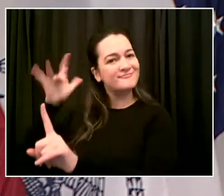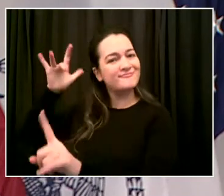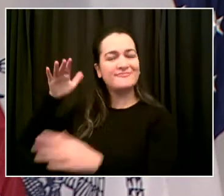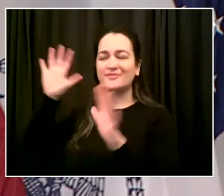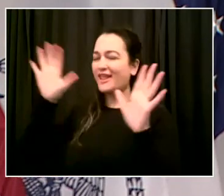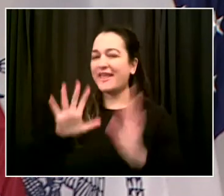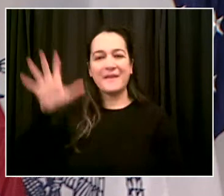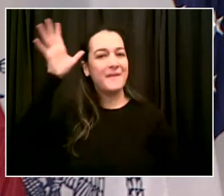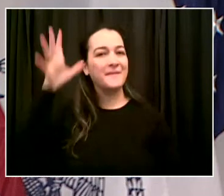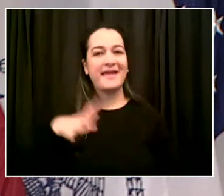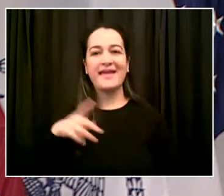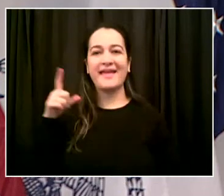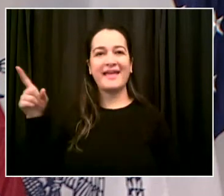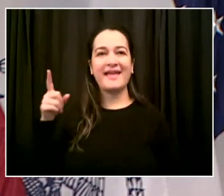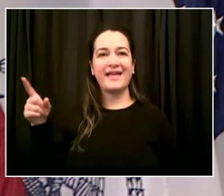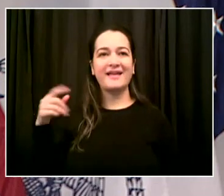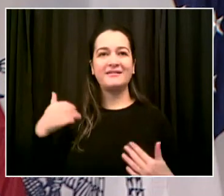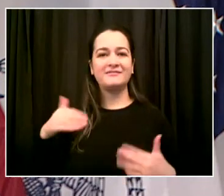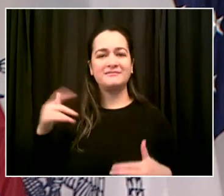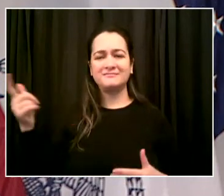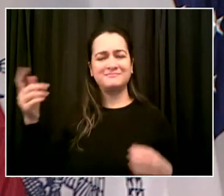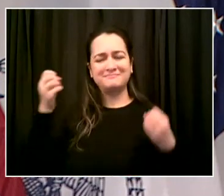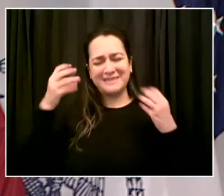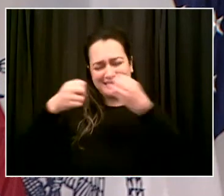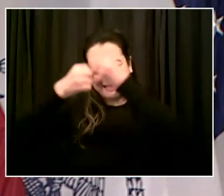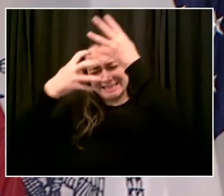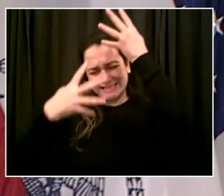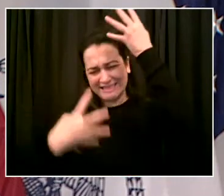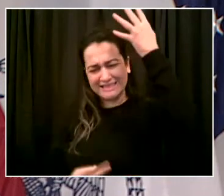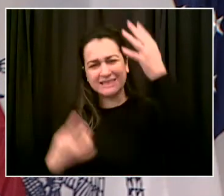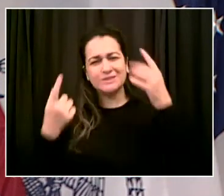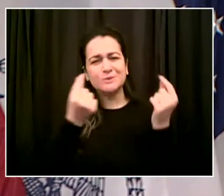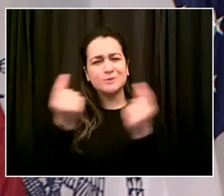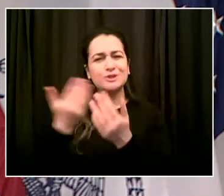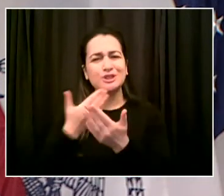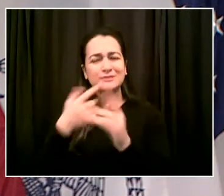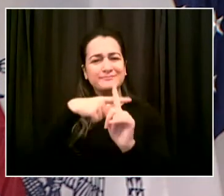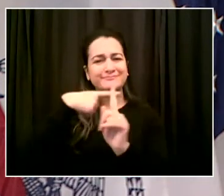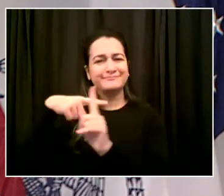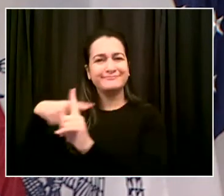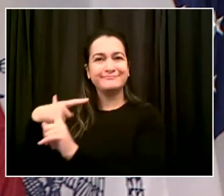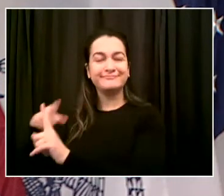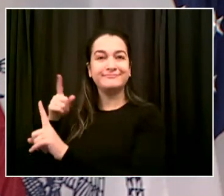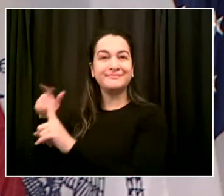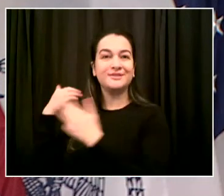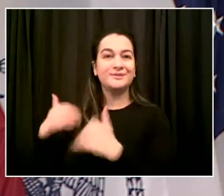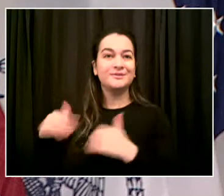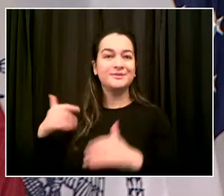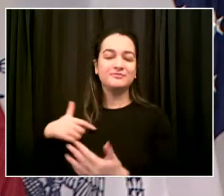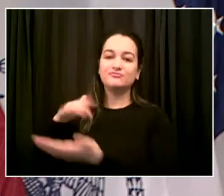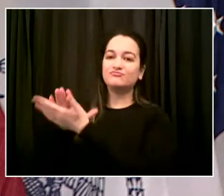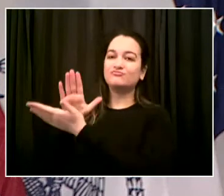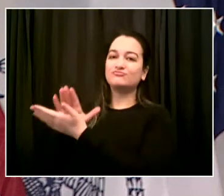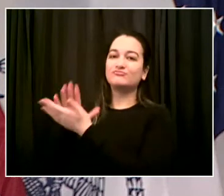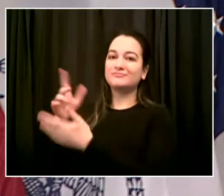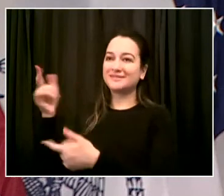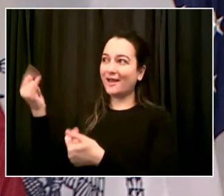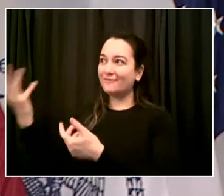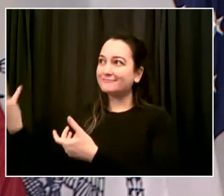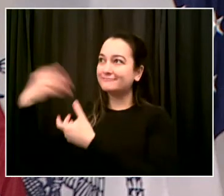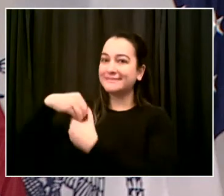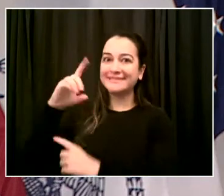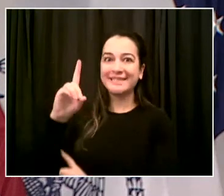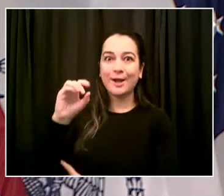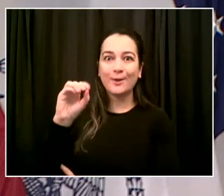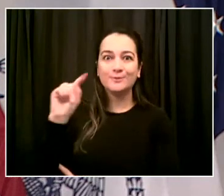led me to want him to take on this new role in this urgent year 2021. Hank has been